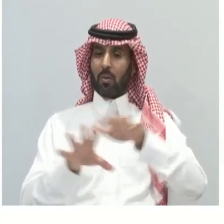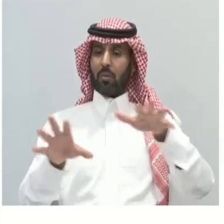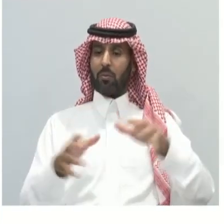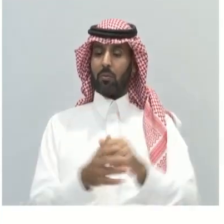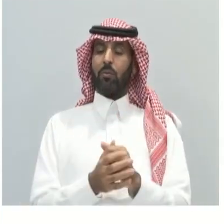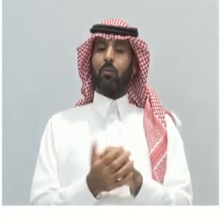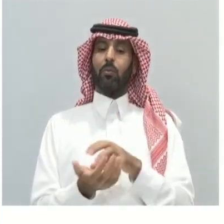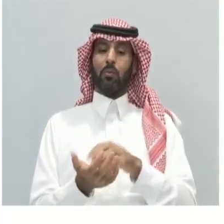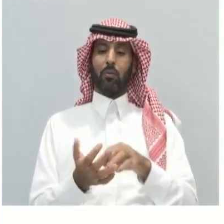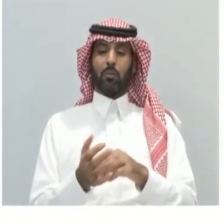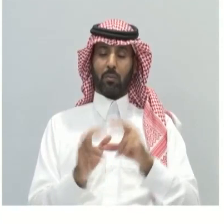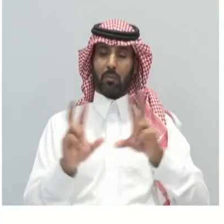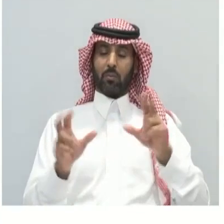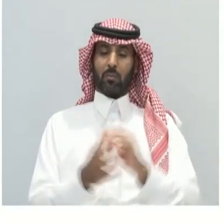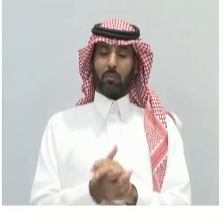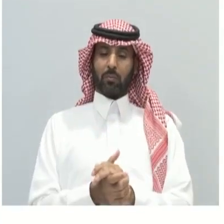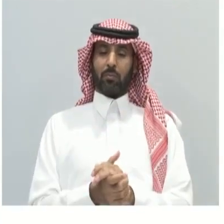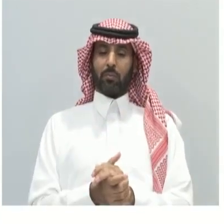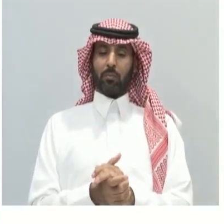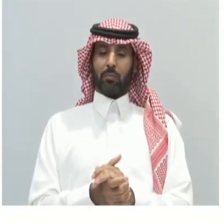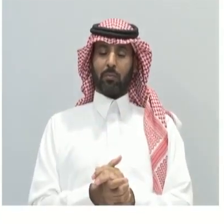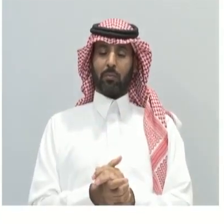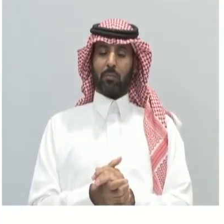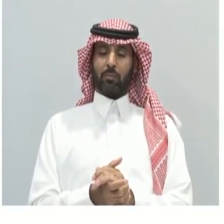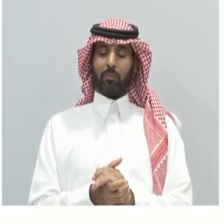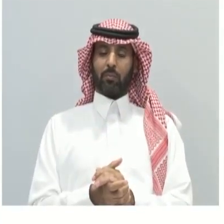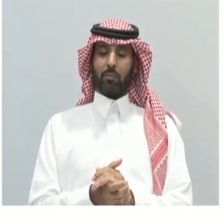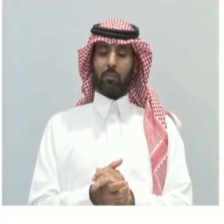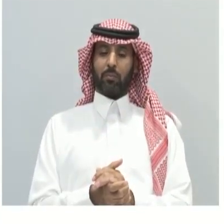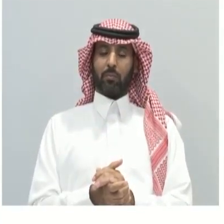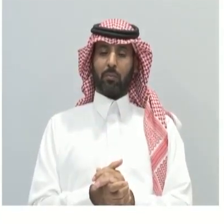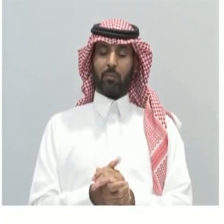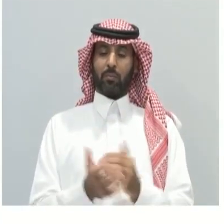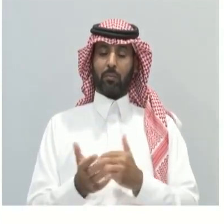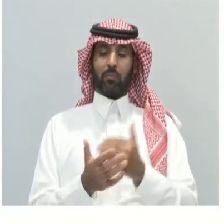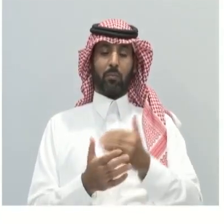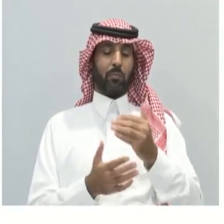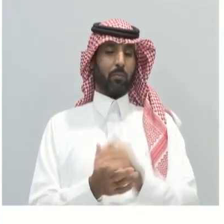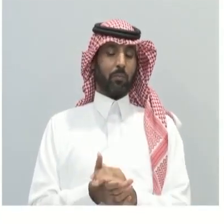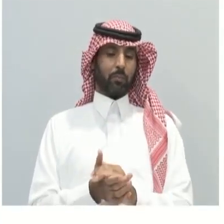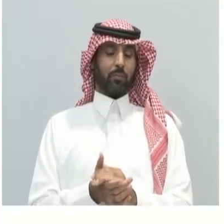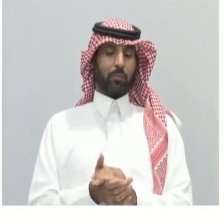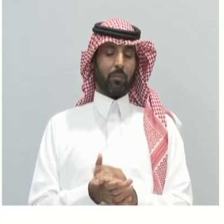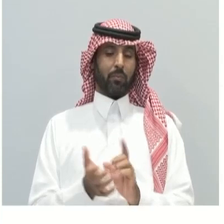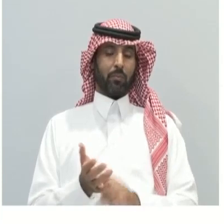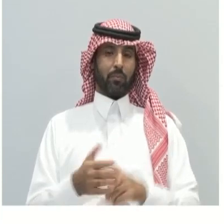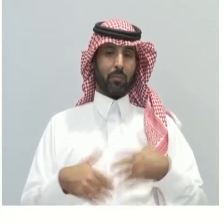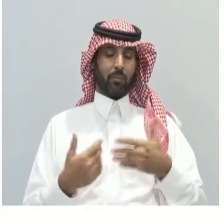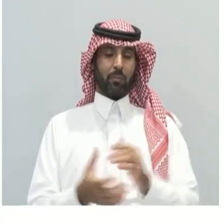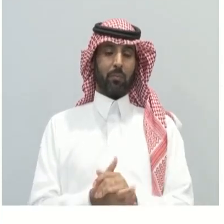status along with other possessions. Again, until recently, this is an actual fact, this is